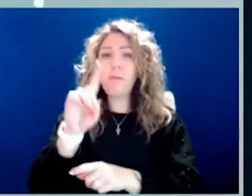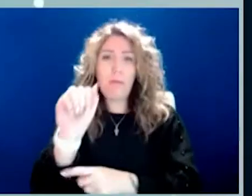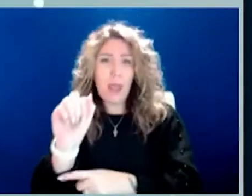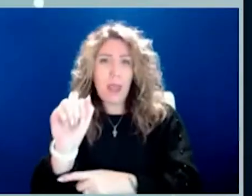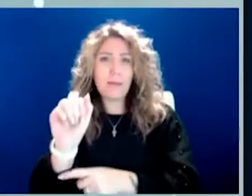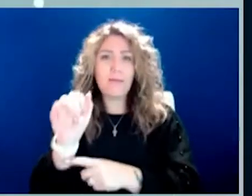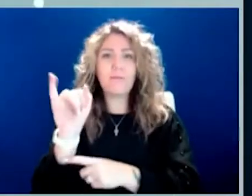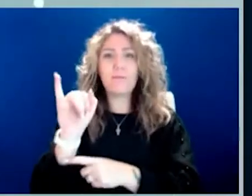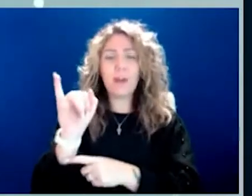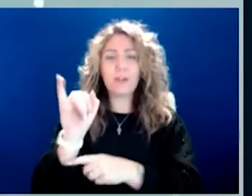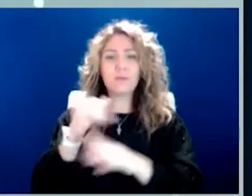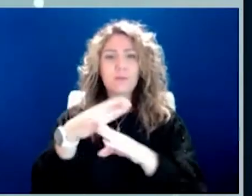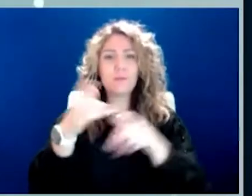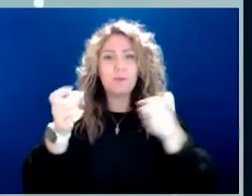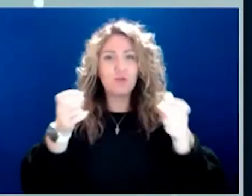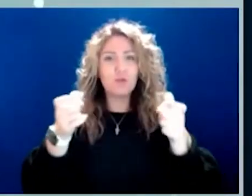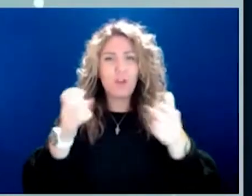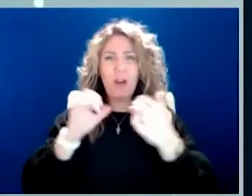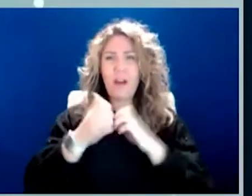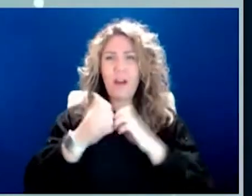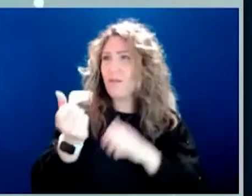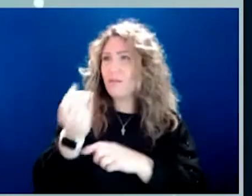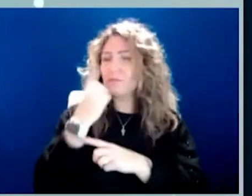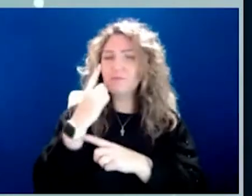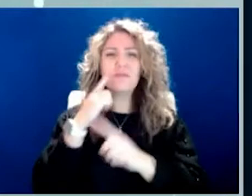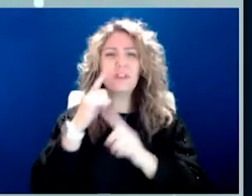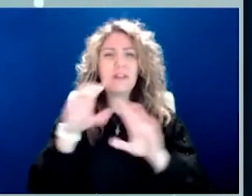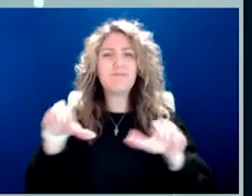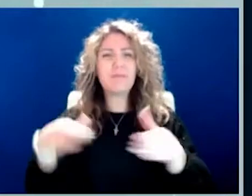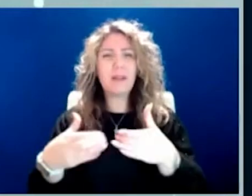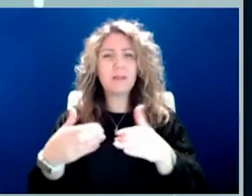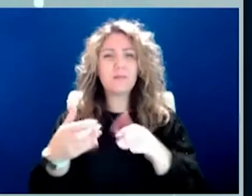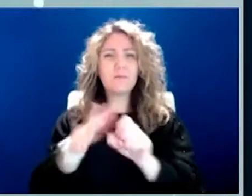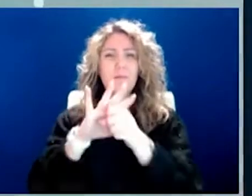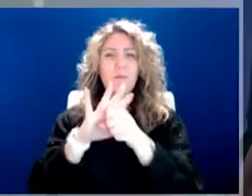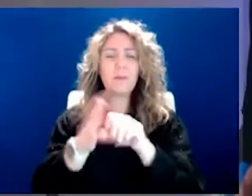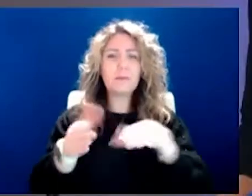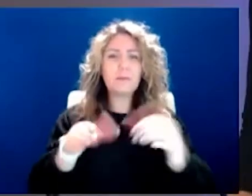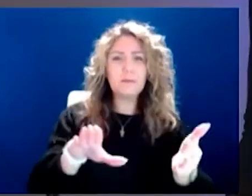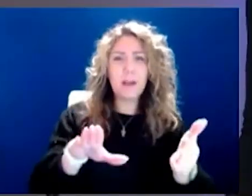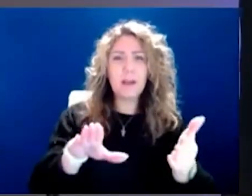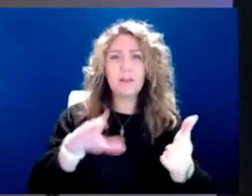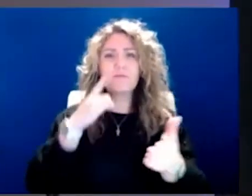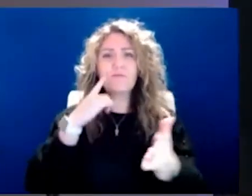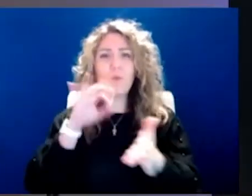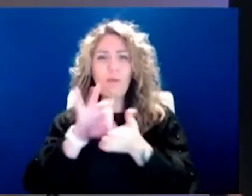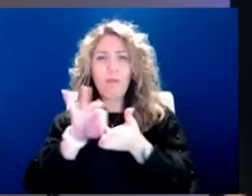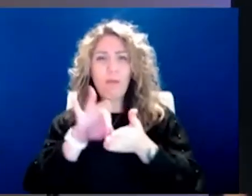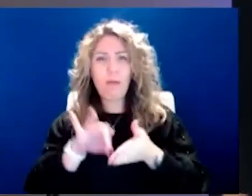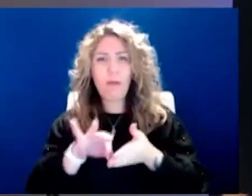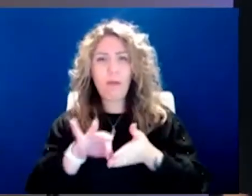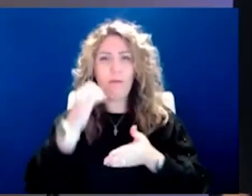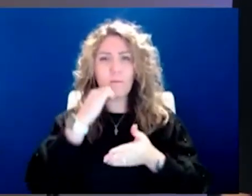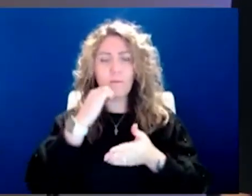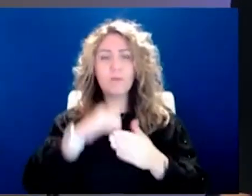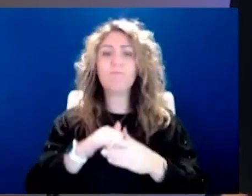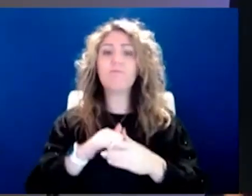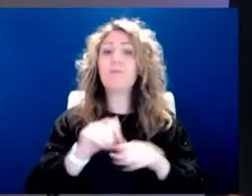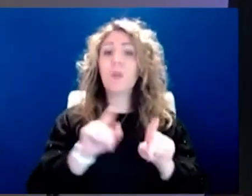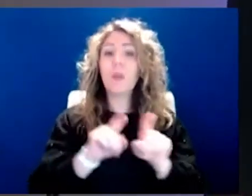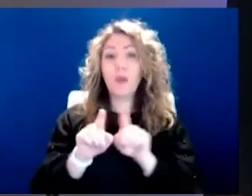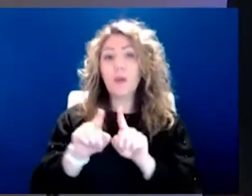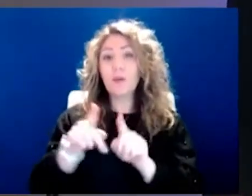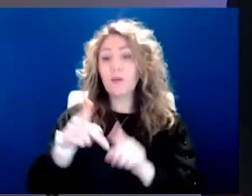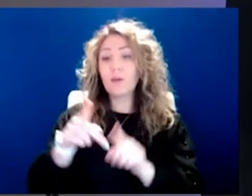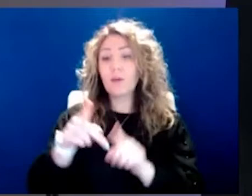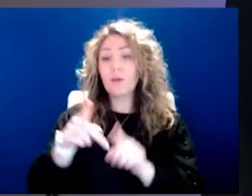understand how we classify COVID deaths that make up our daily COVID count. Also, if you're just waking up with us today, Park Hill students will